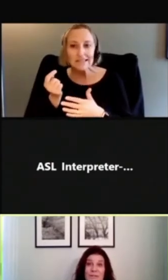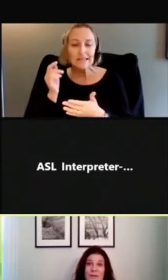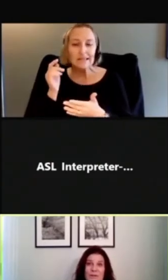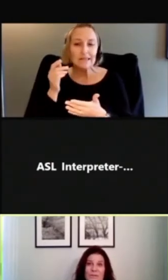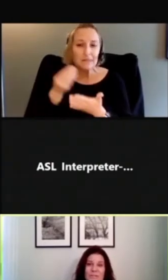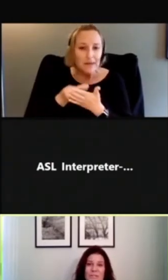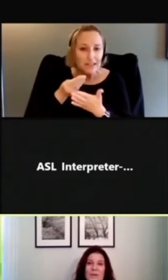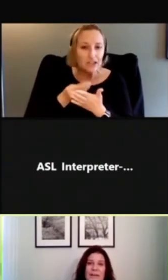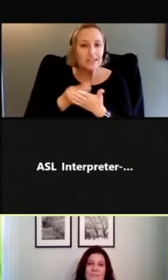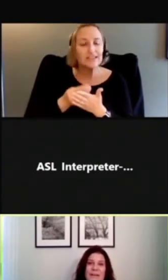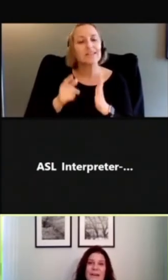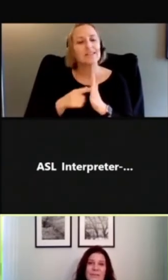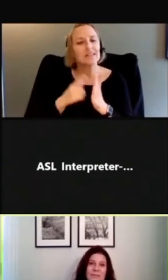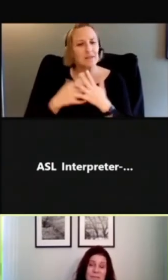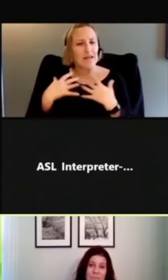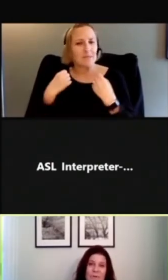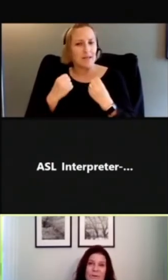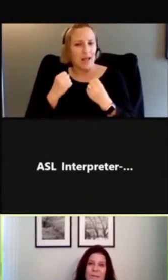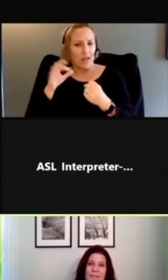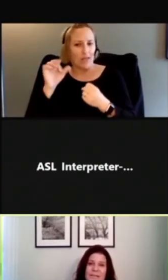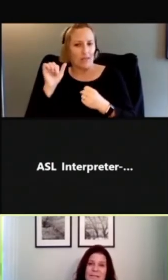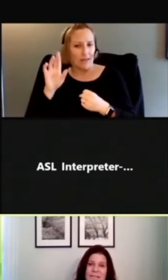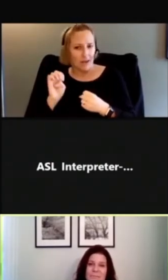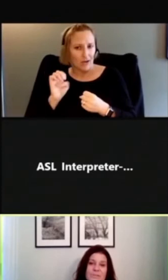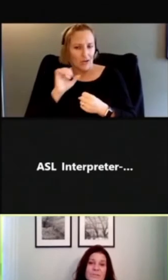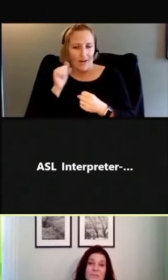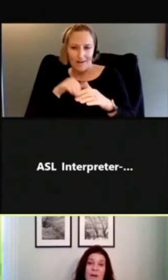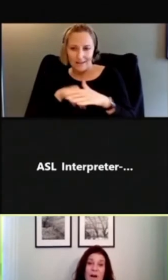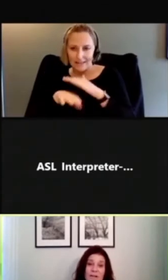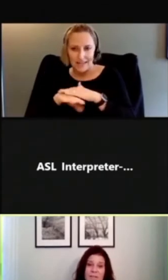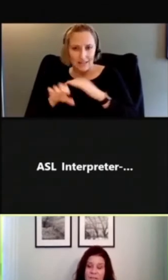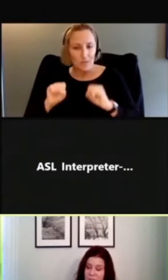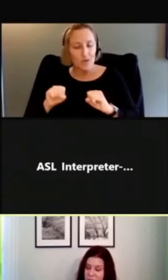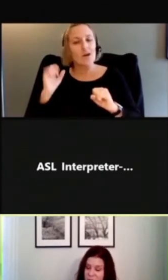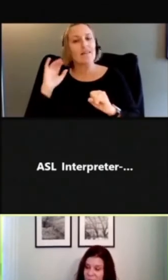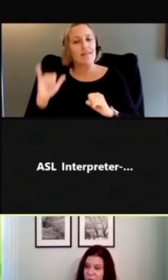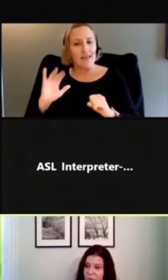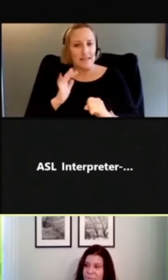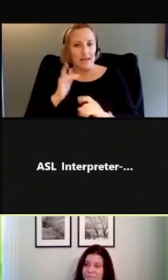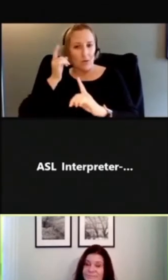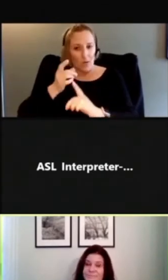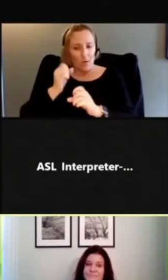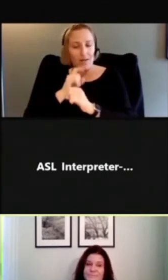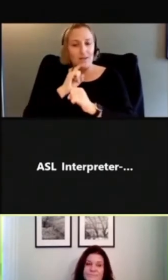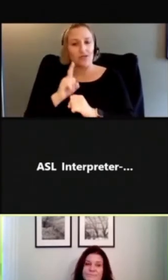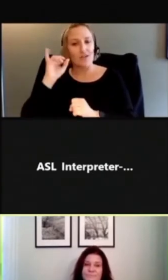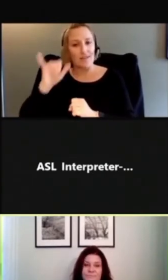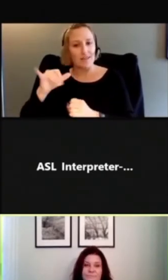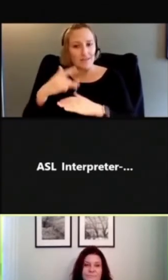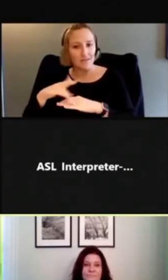So that's one of our goals, is to try to make health literacy programming accessible to all adult education programs.